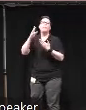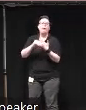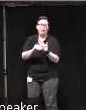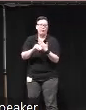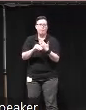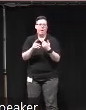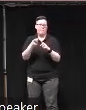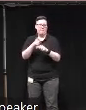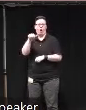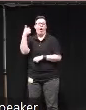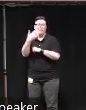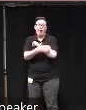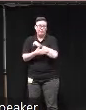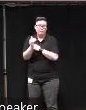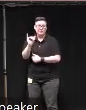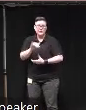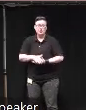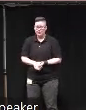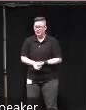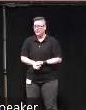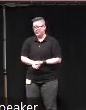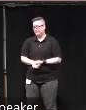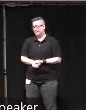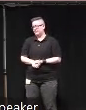programs from other countries as well.